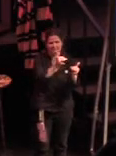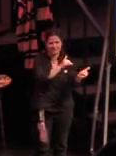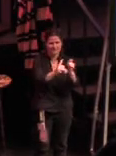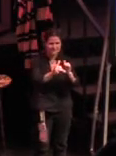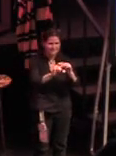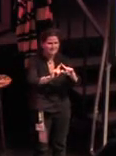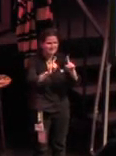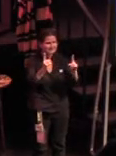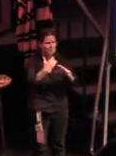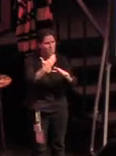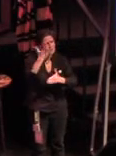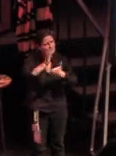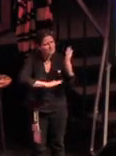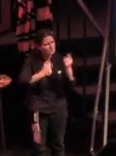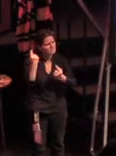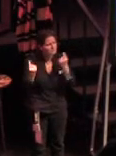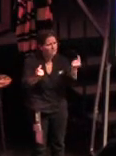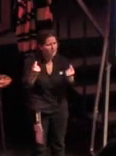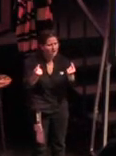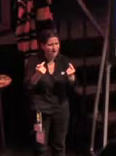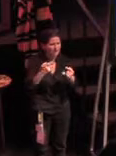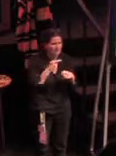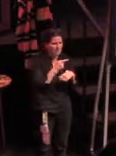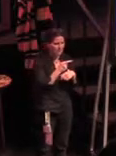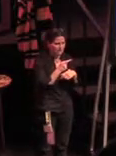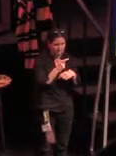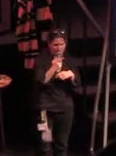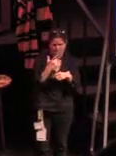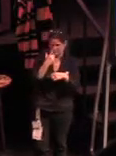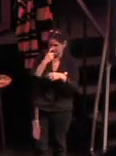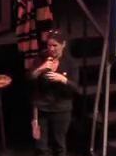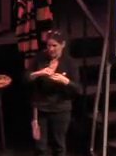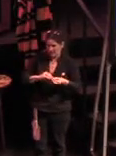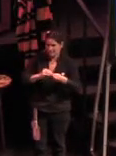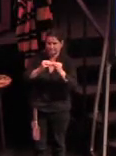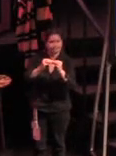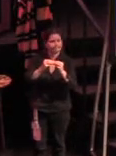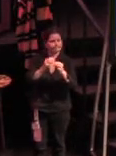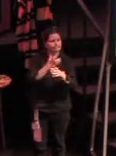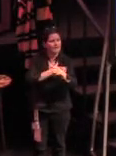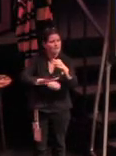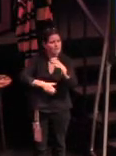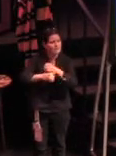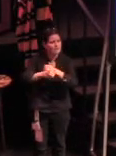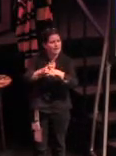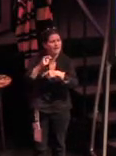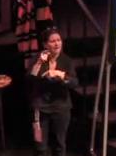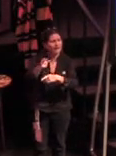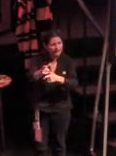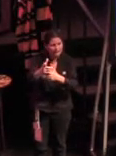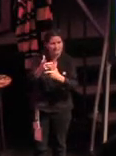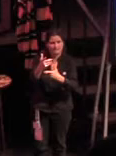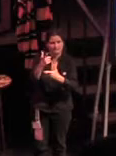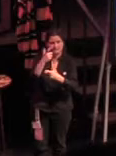same life experience, which gives you that insight and empathy to reach out and do a really great job of catering for people's